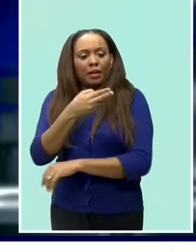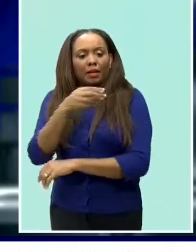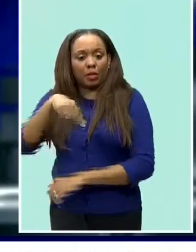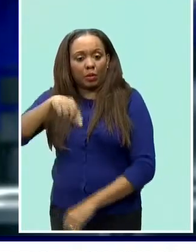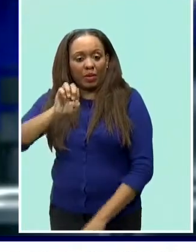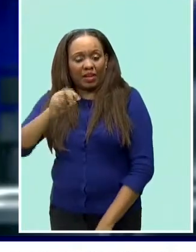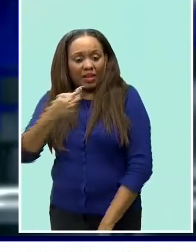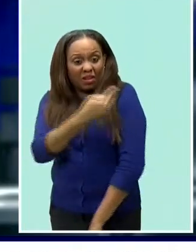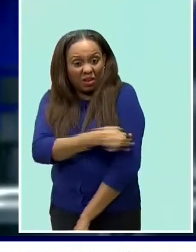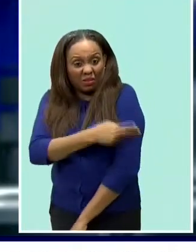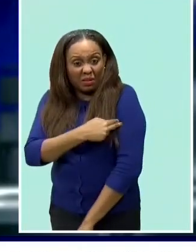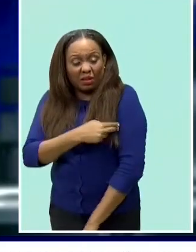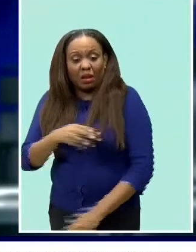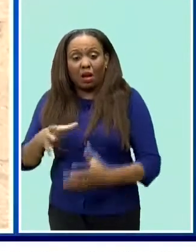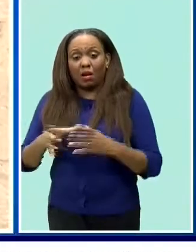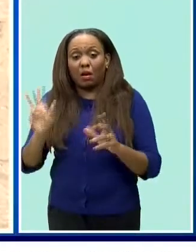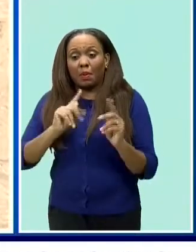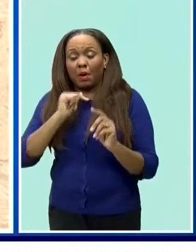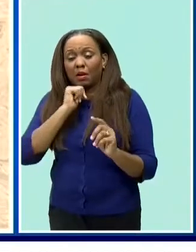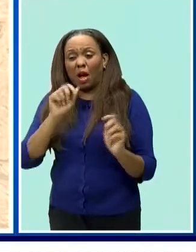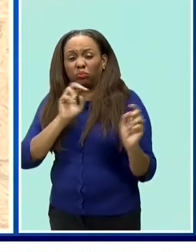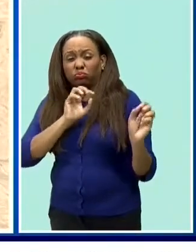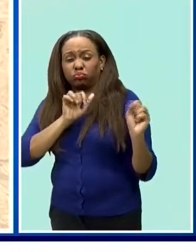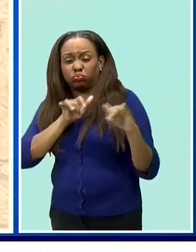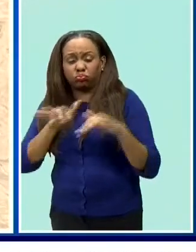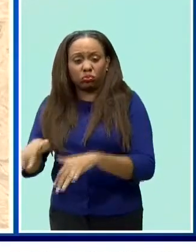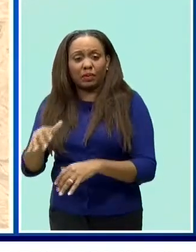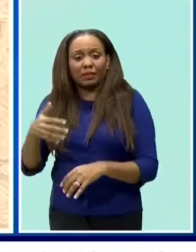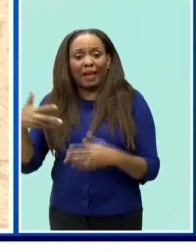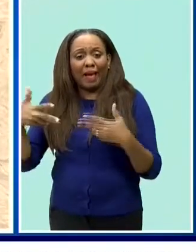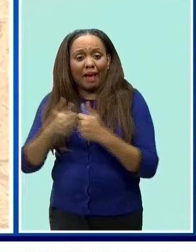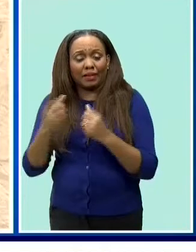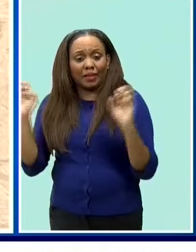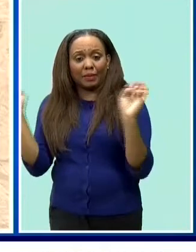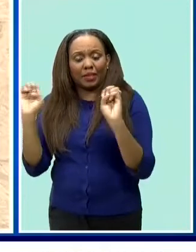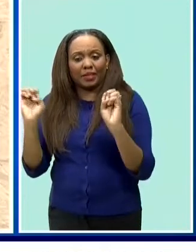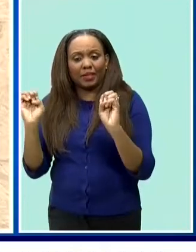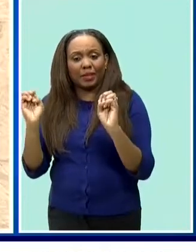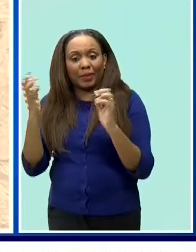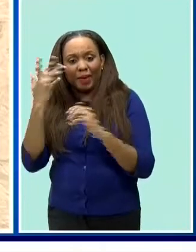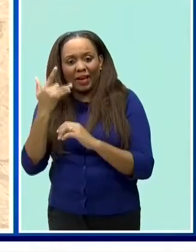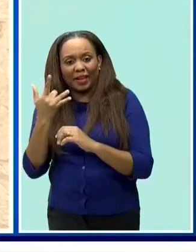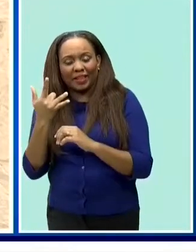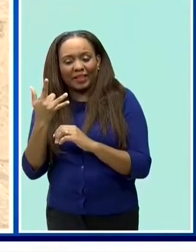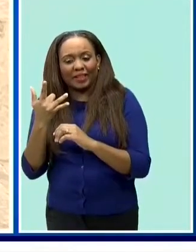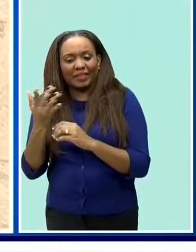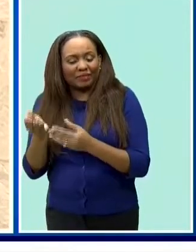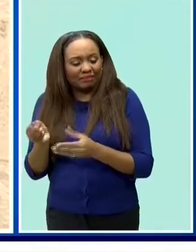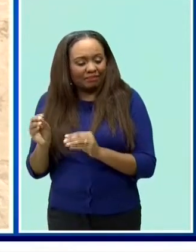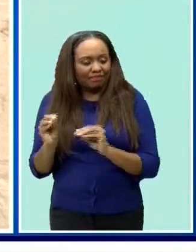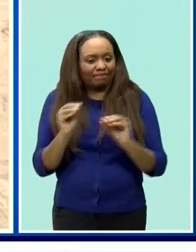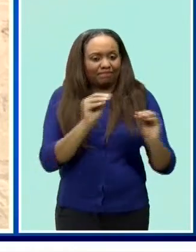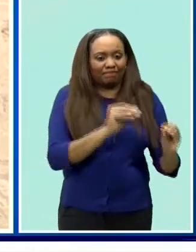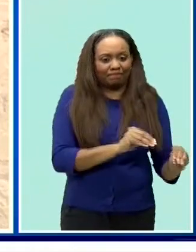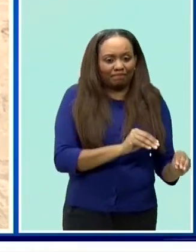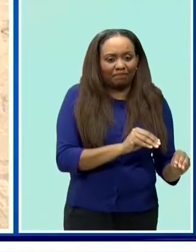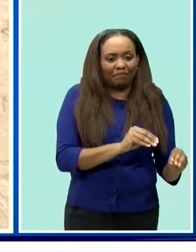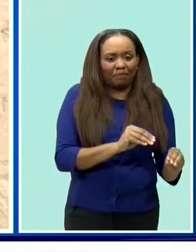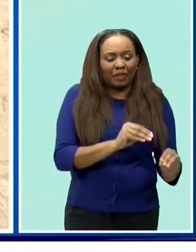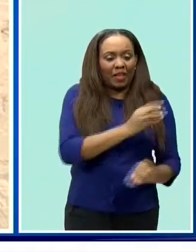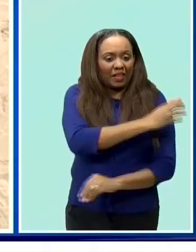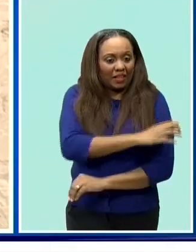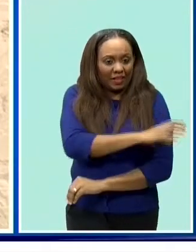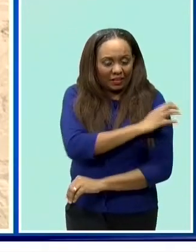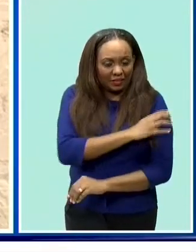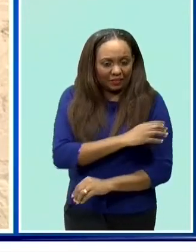the QEH. Yes, there's been a decrease at the A&E, Accident and Emergency Department. It